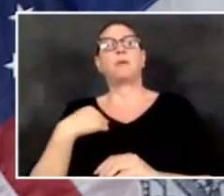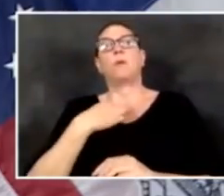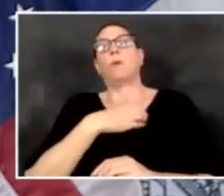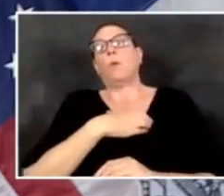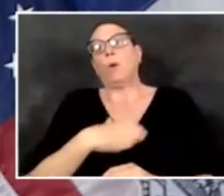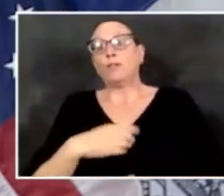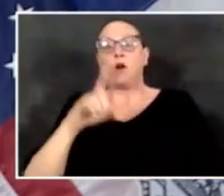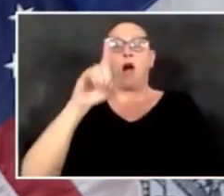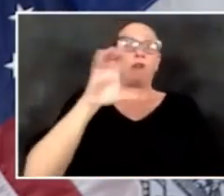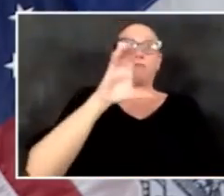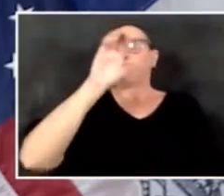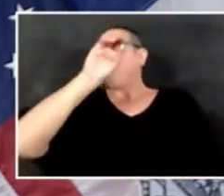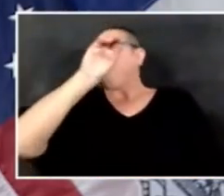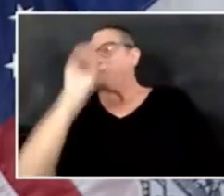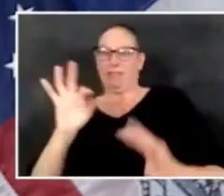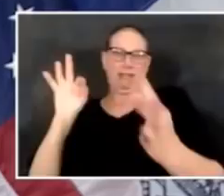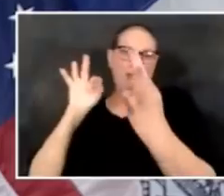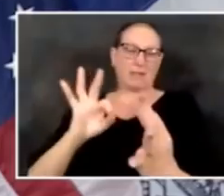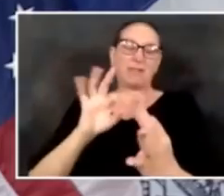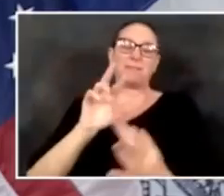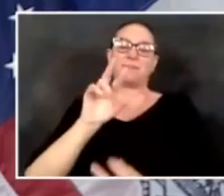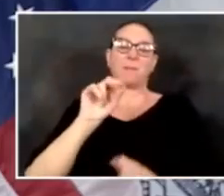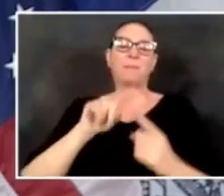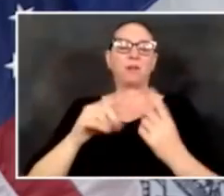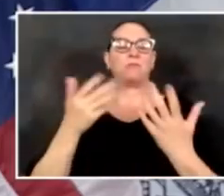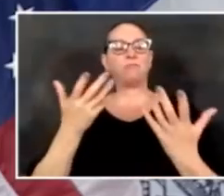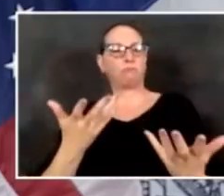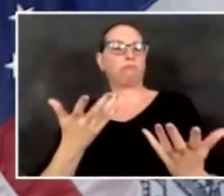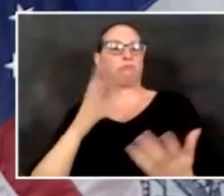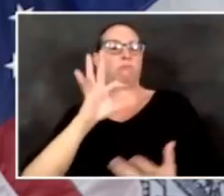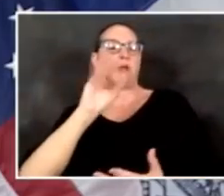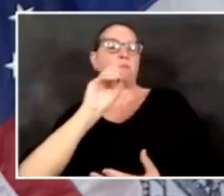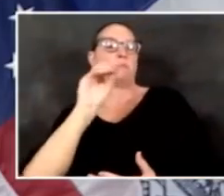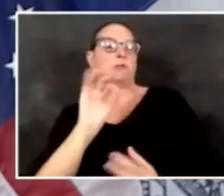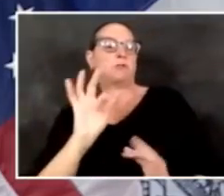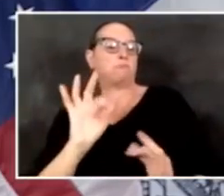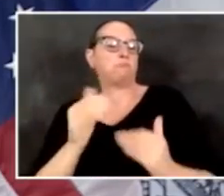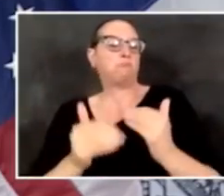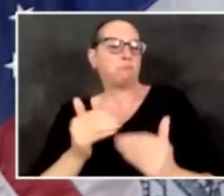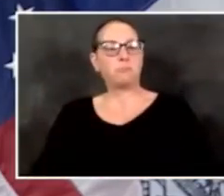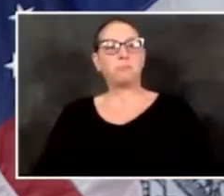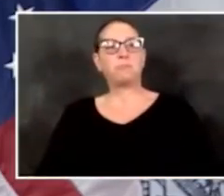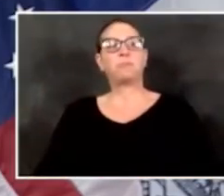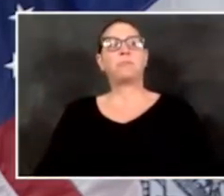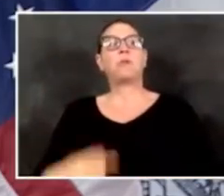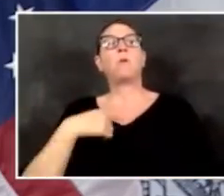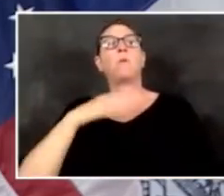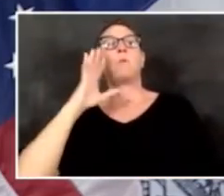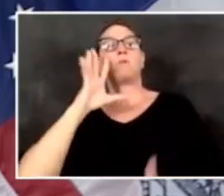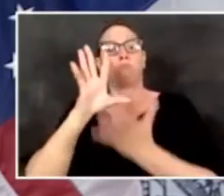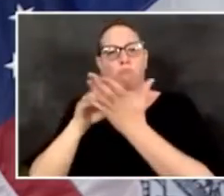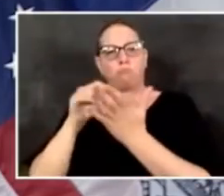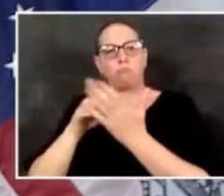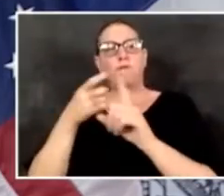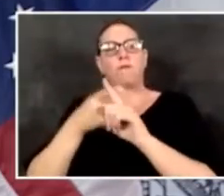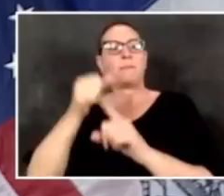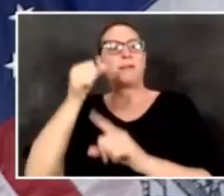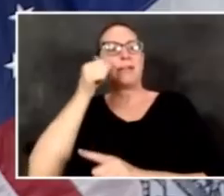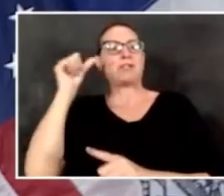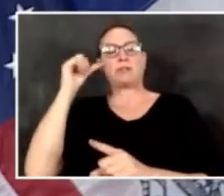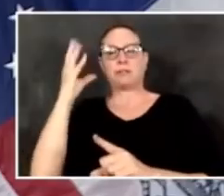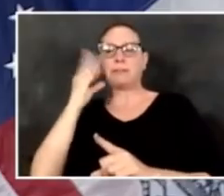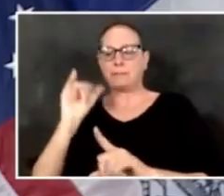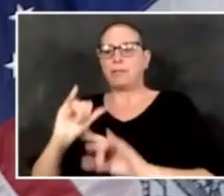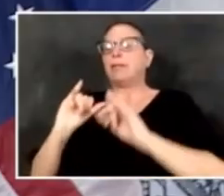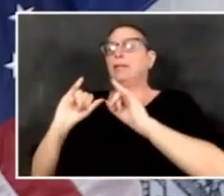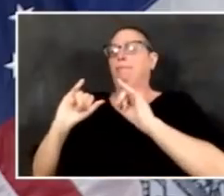world that we live in. But we'll learn from it as we do from any example, continue to train and try to get